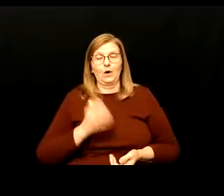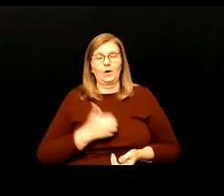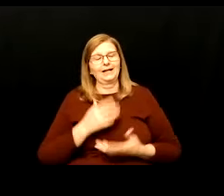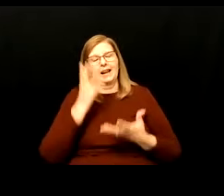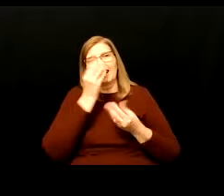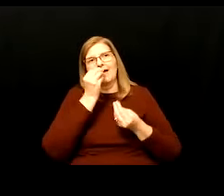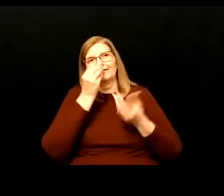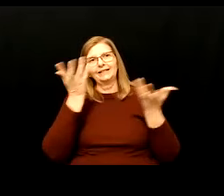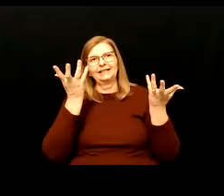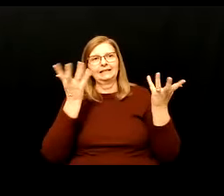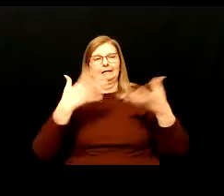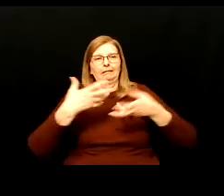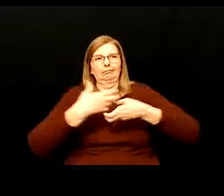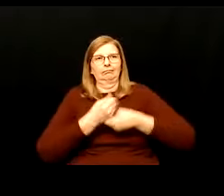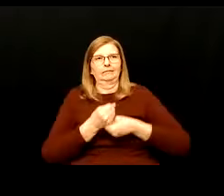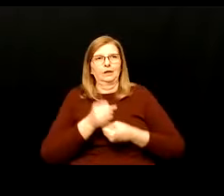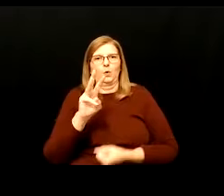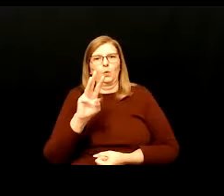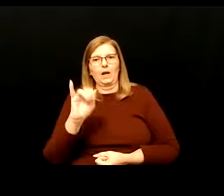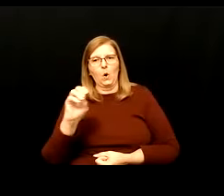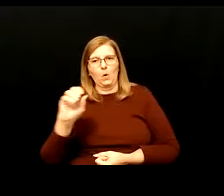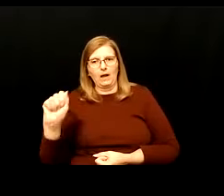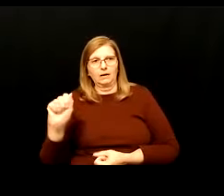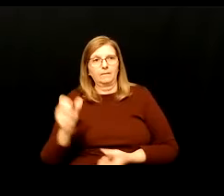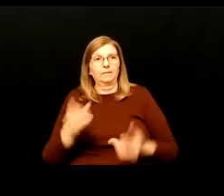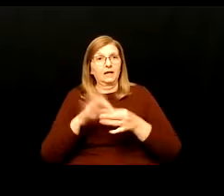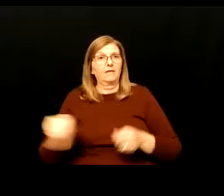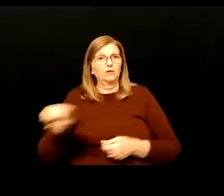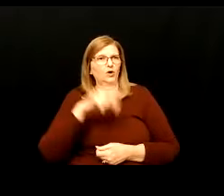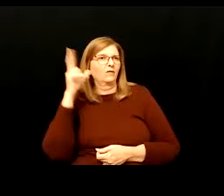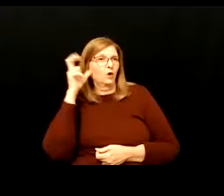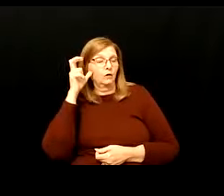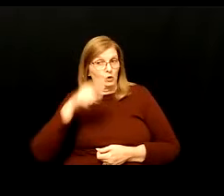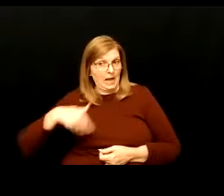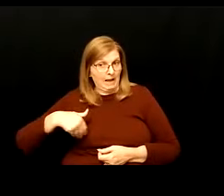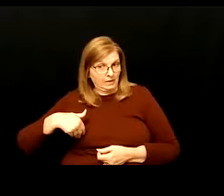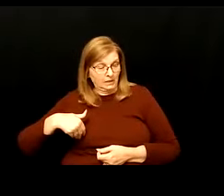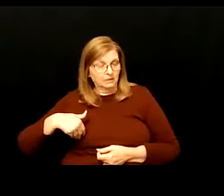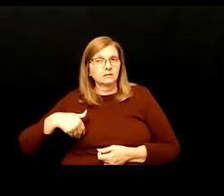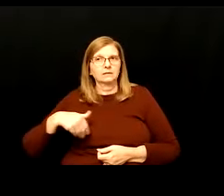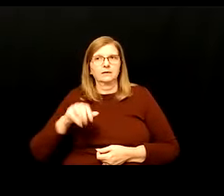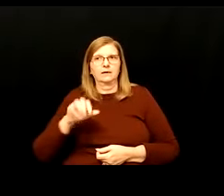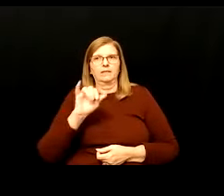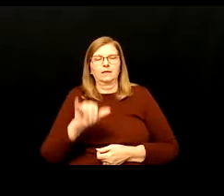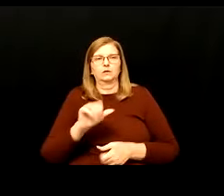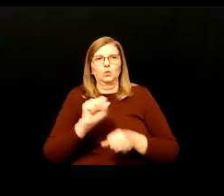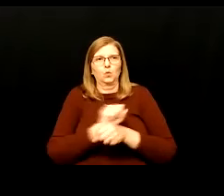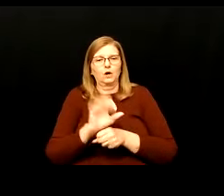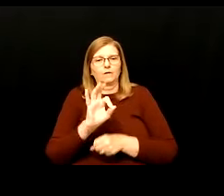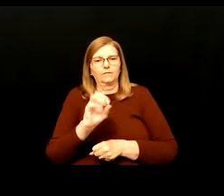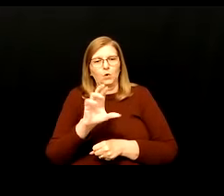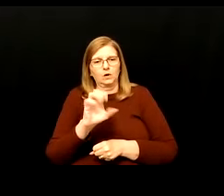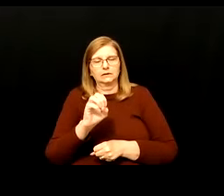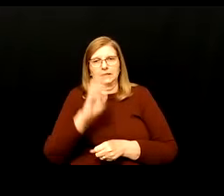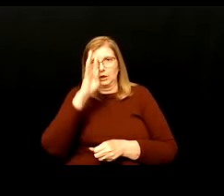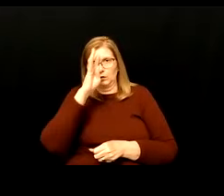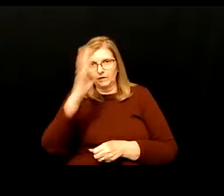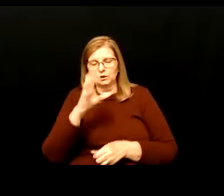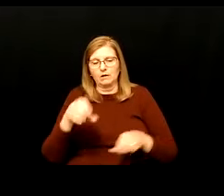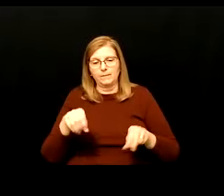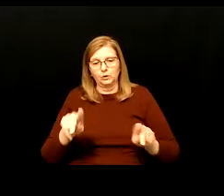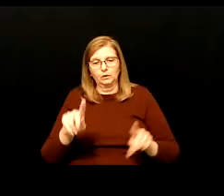an acronym of WIOA. A lot of you have heard of it, and if you haven't, that's the Workforce Innovation and